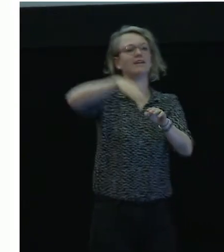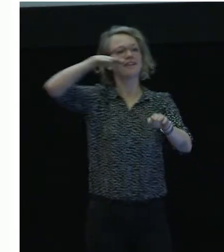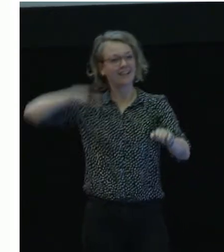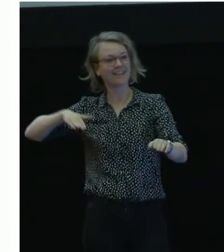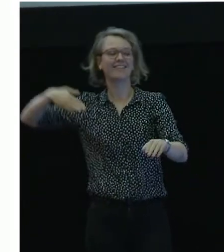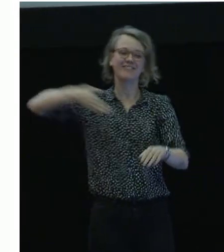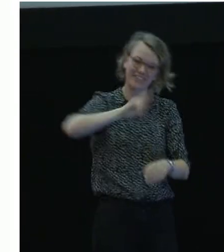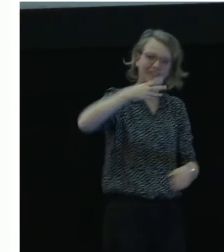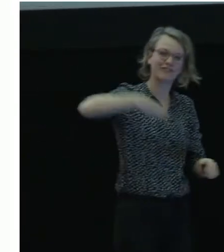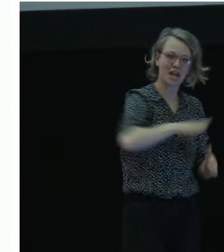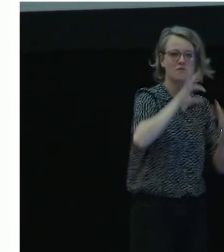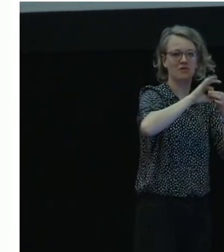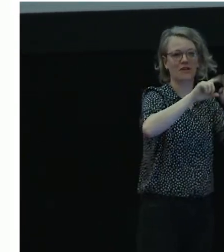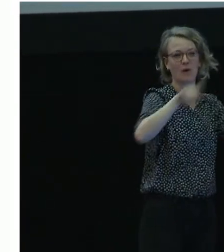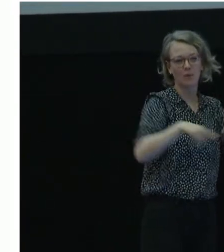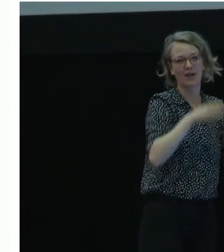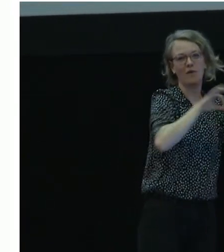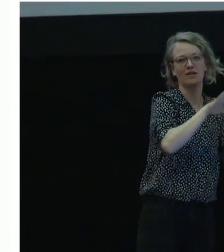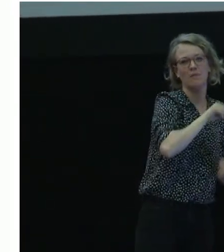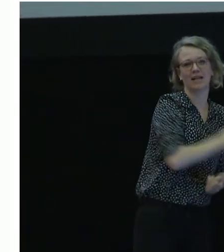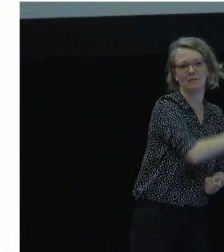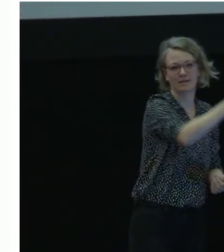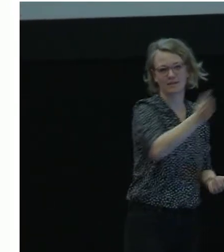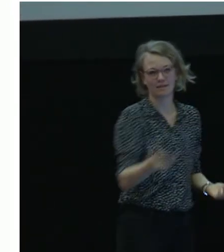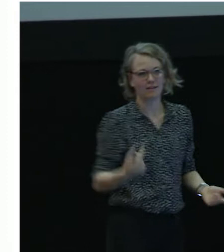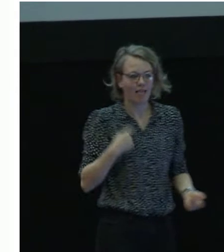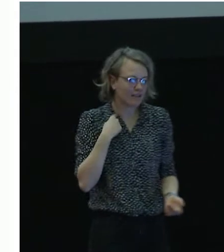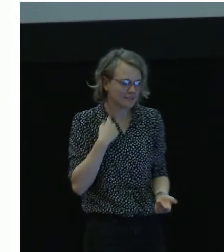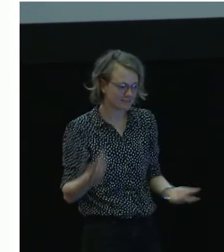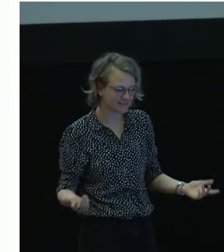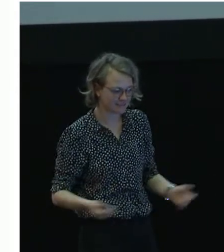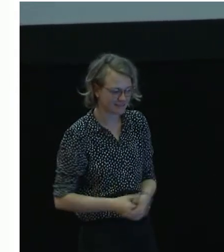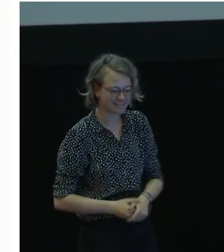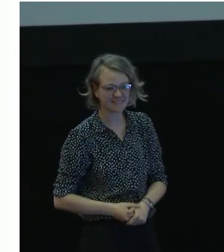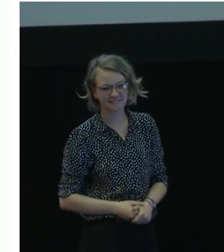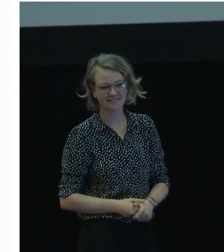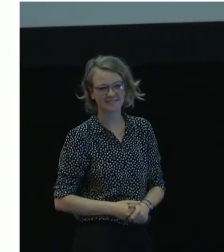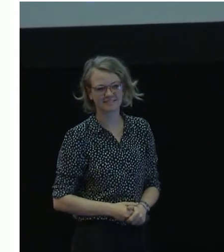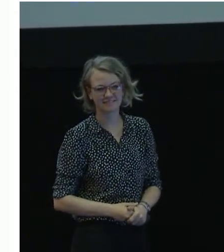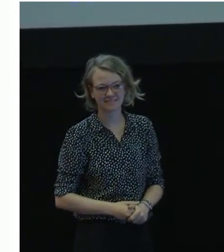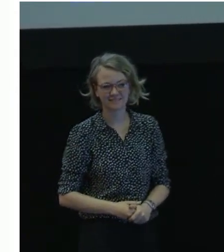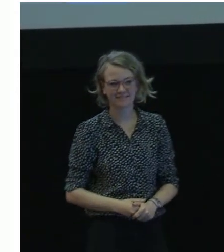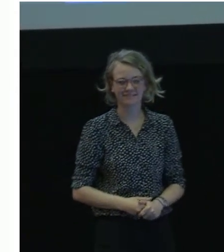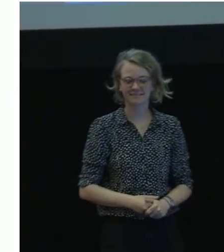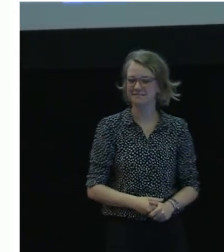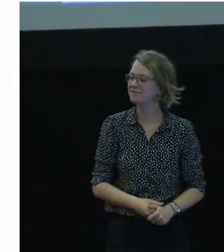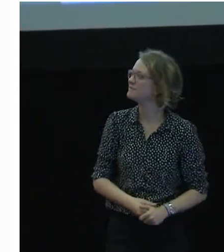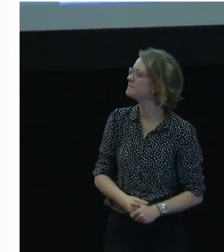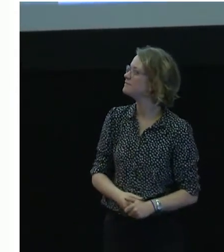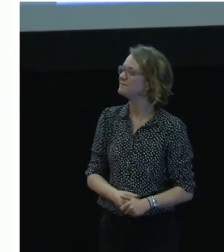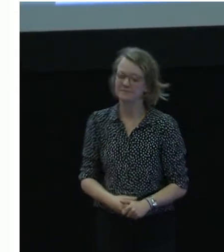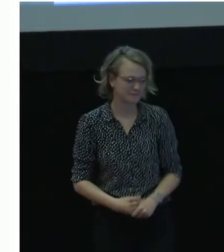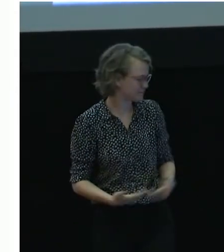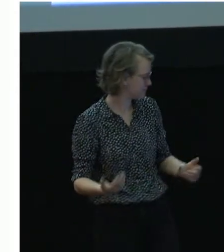So I have to go back to the contact form again, send a new message, and do the whole song and dance from